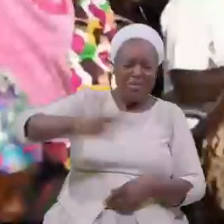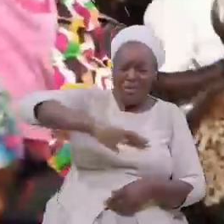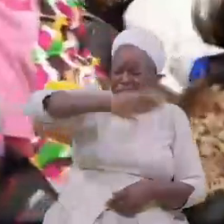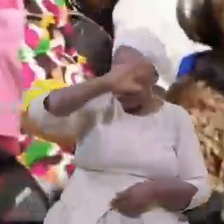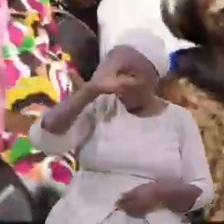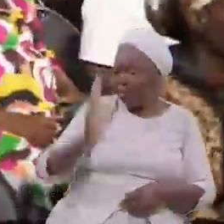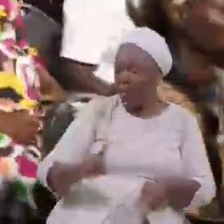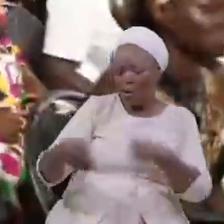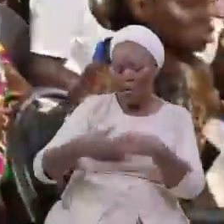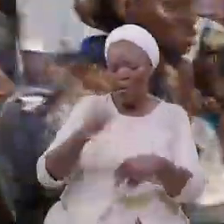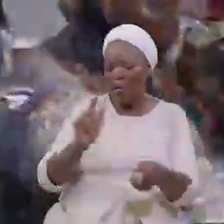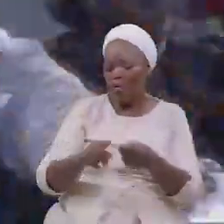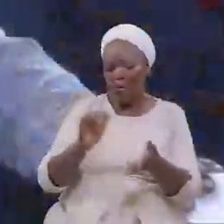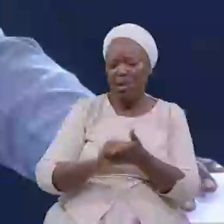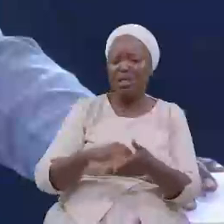that again.